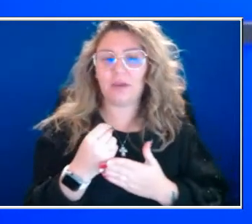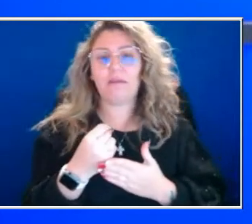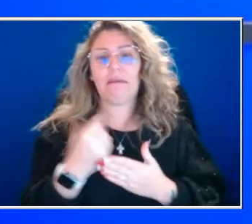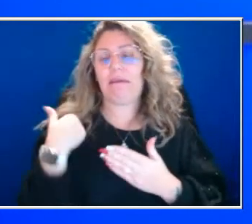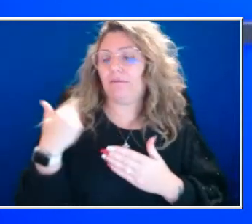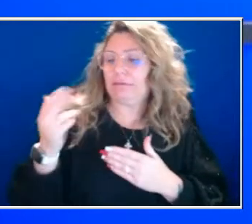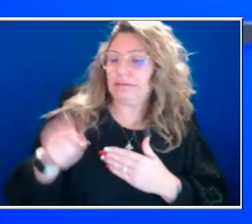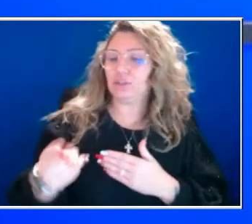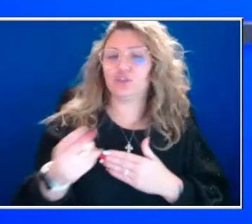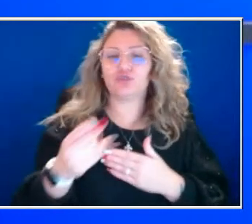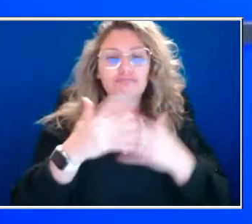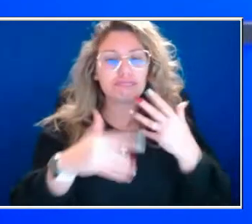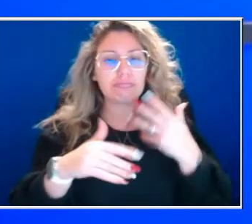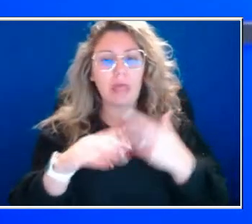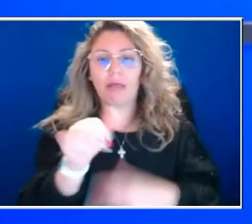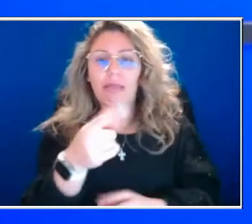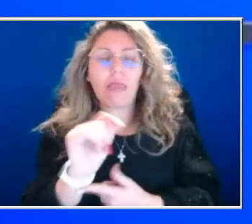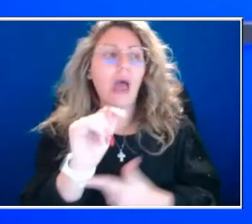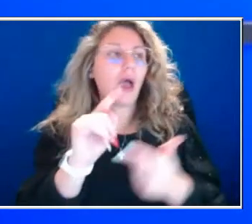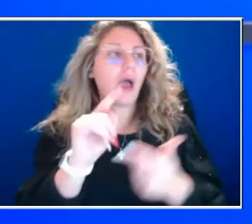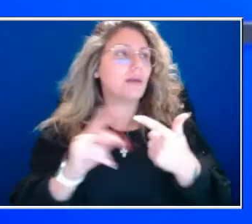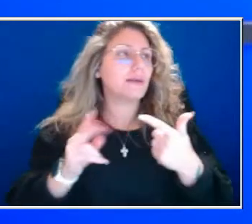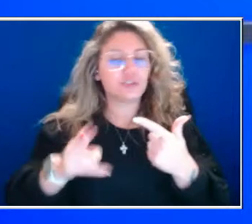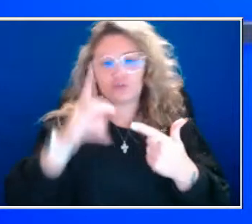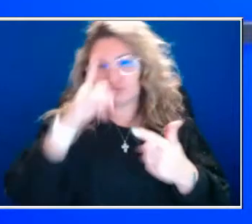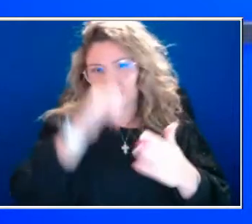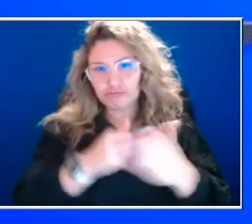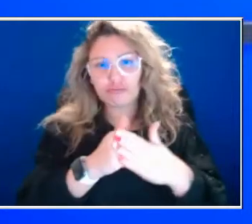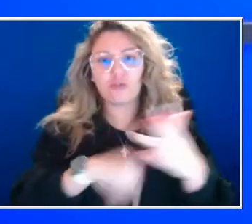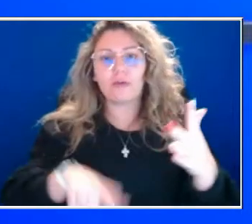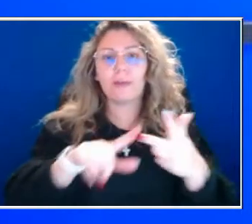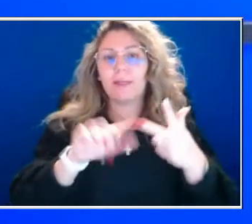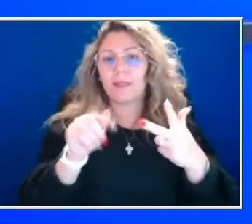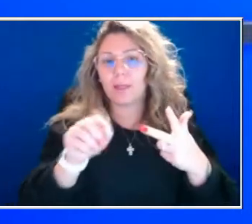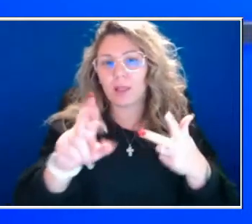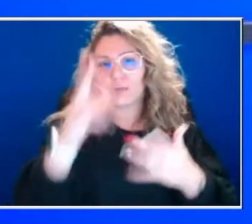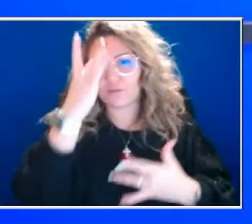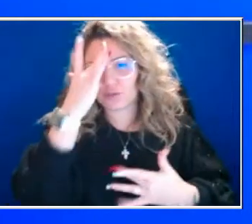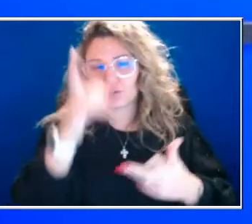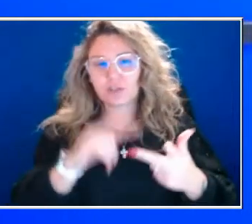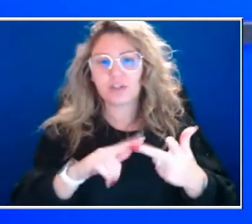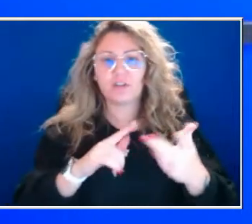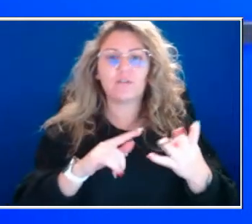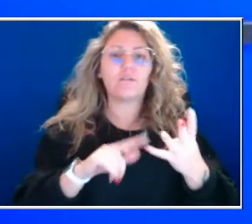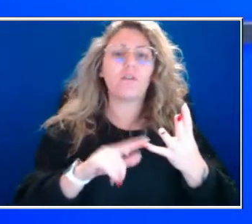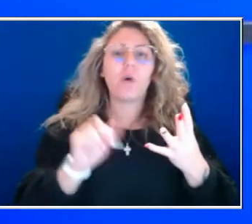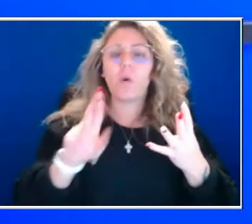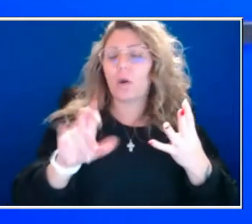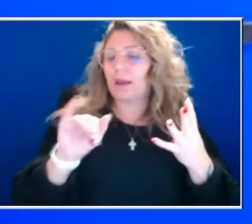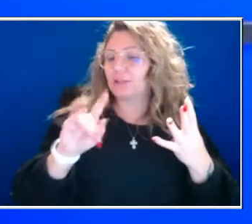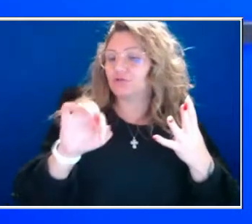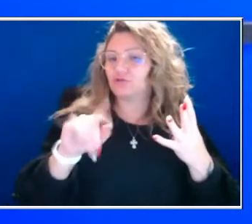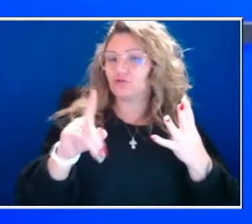history of stroke, liver disease, or estrogen-sensitive cancers like endometrial cancer or breast cancer. Those women cannot use